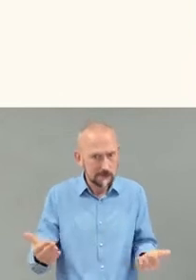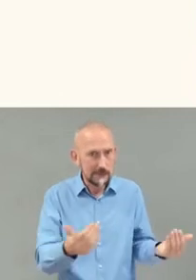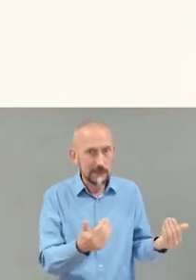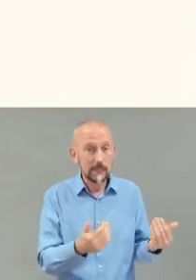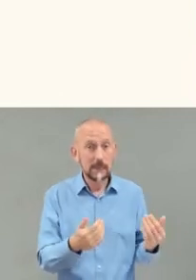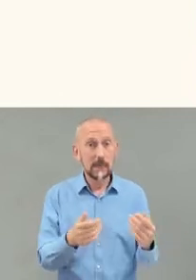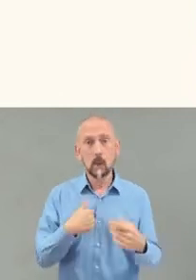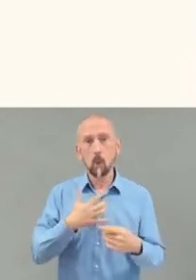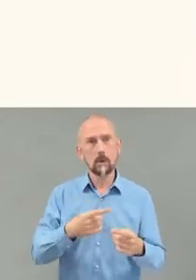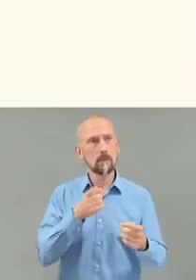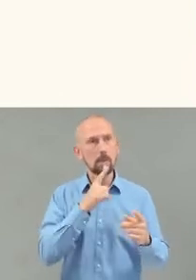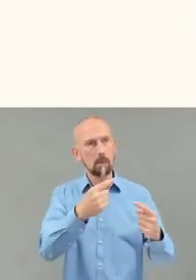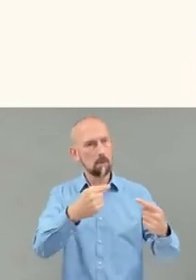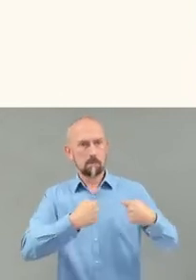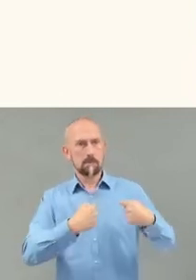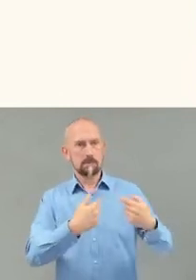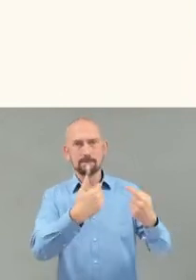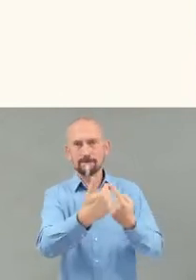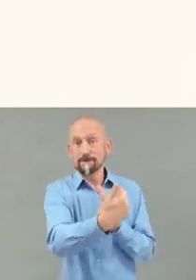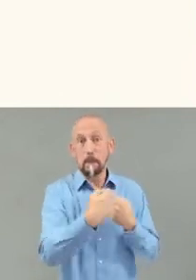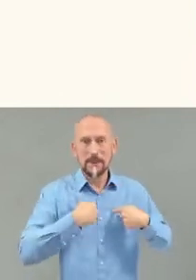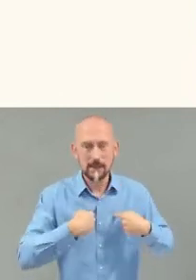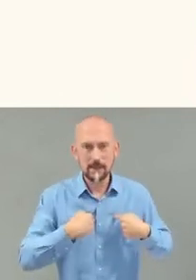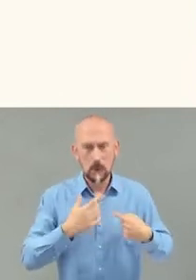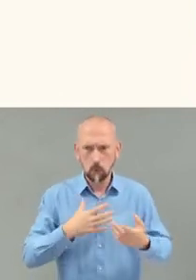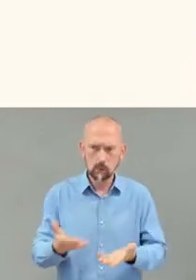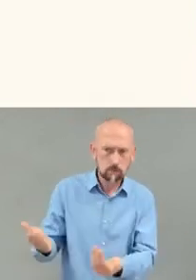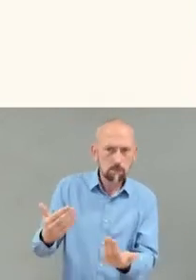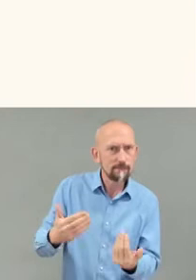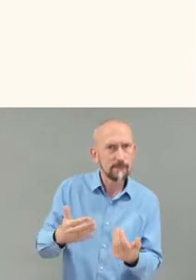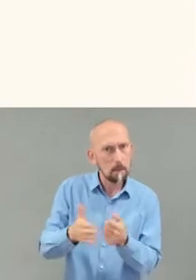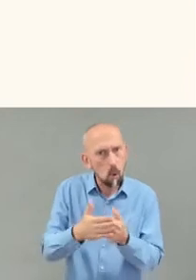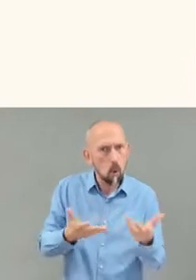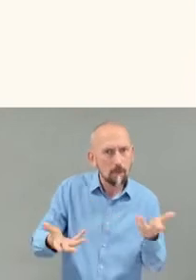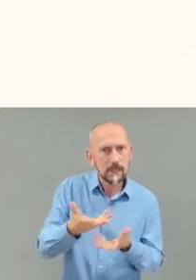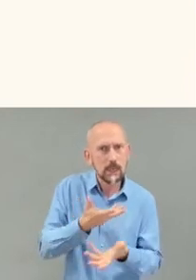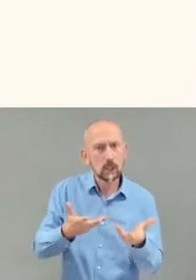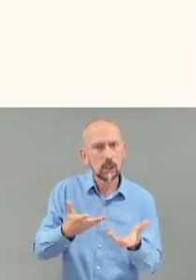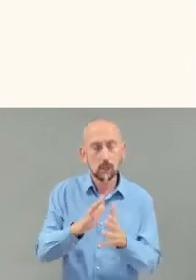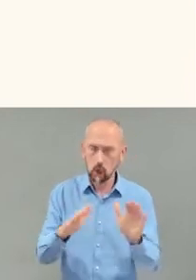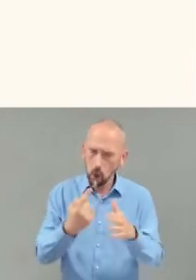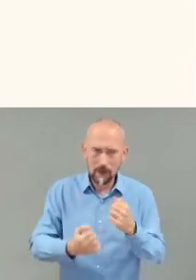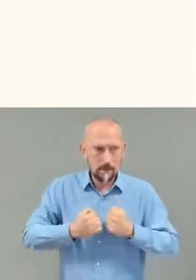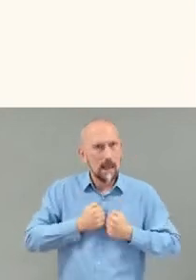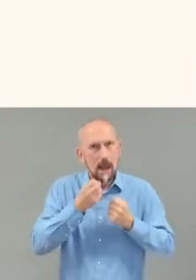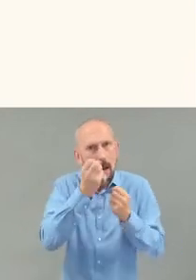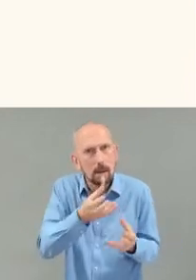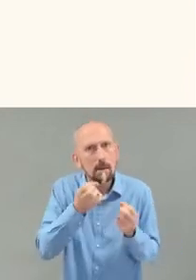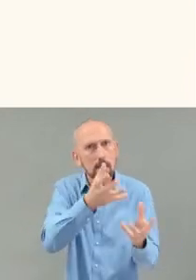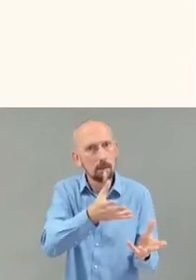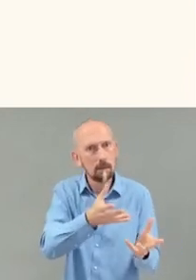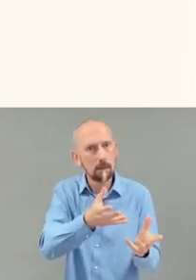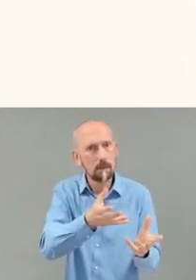girl for this. I want to encourage more conversation rather than being the conversation. And at the